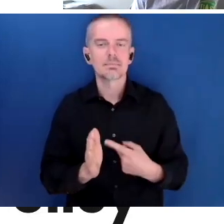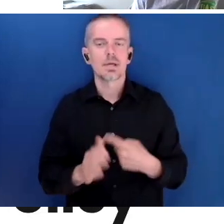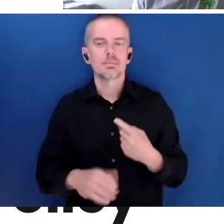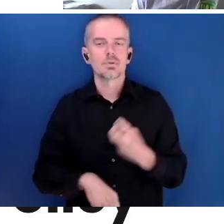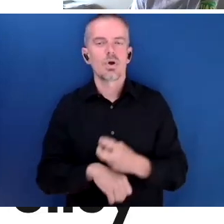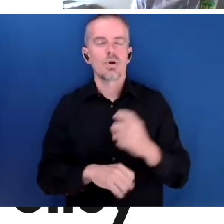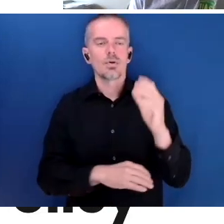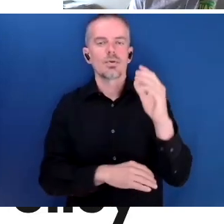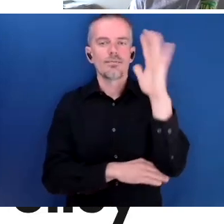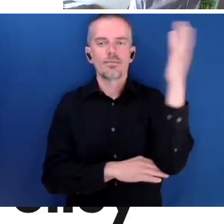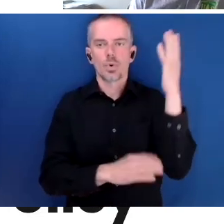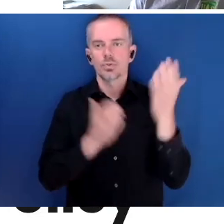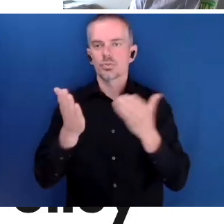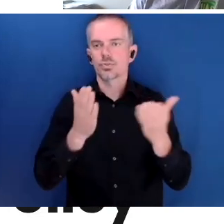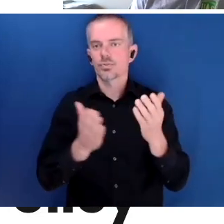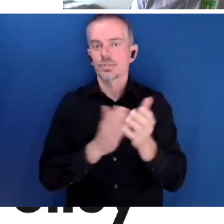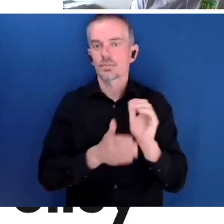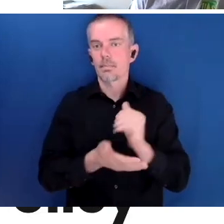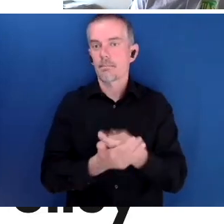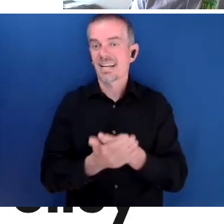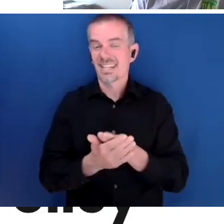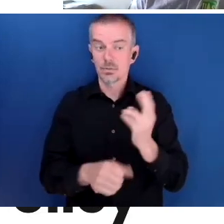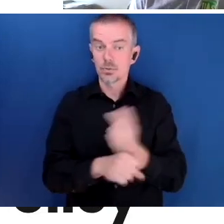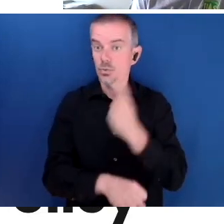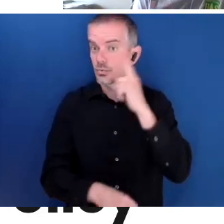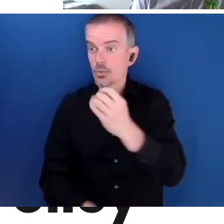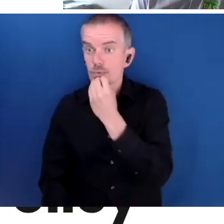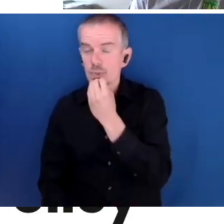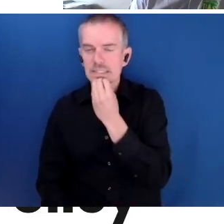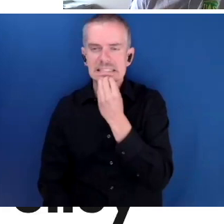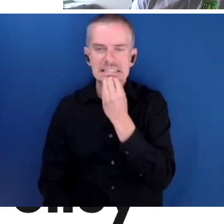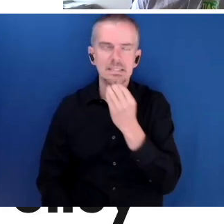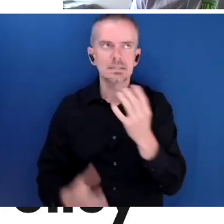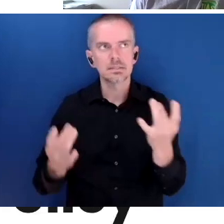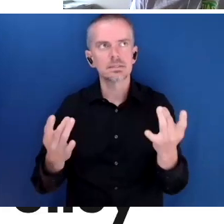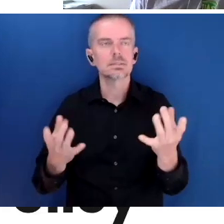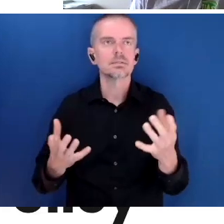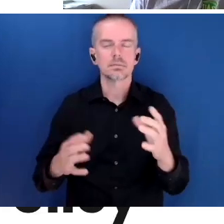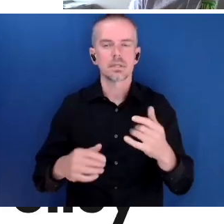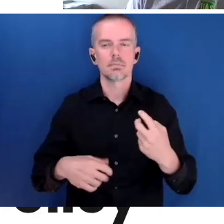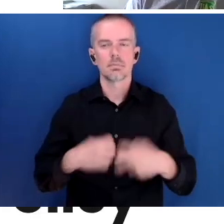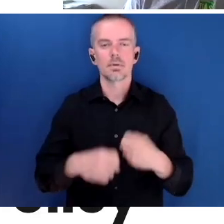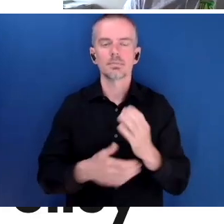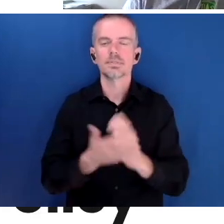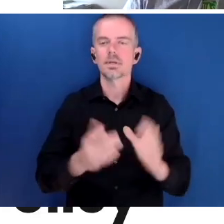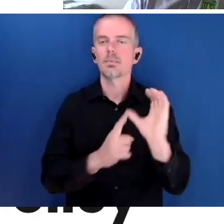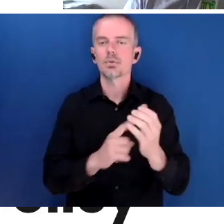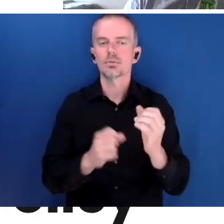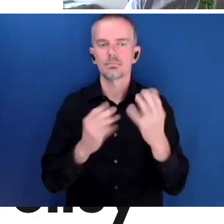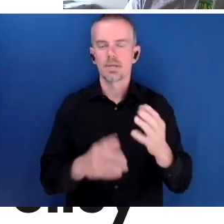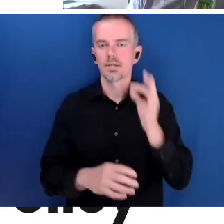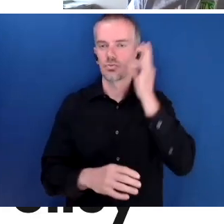dollars to be used on food. And that can create issues. For instance, some cultures, a lot of tribal